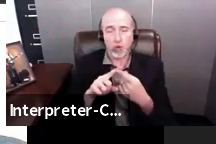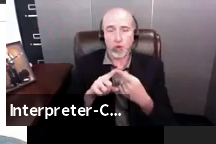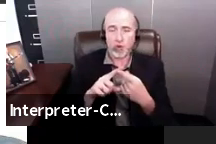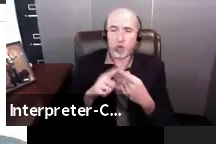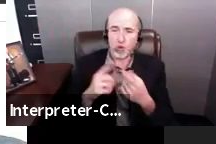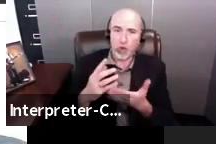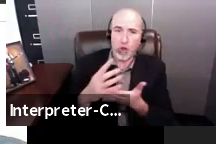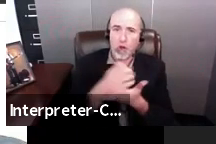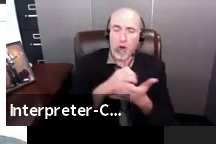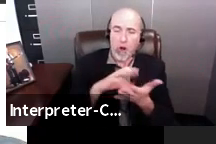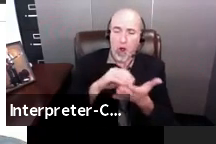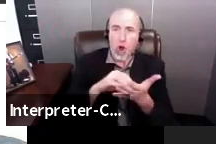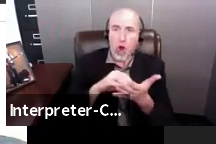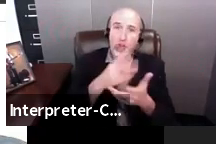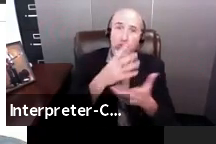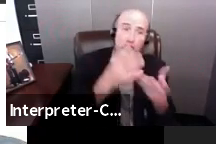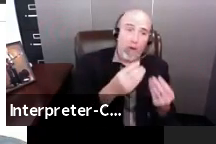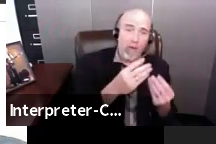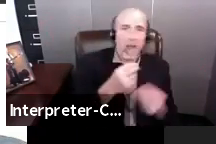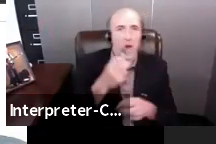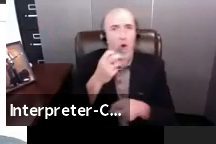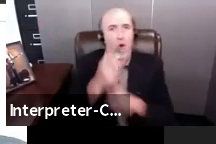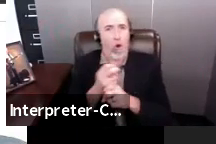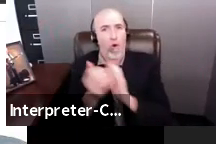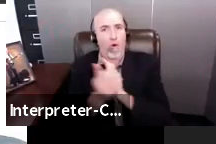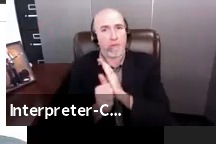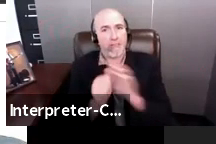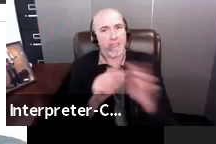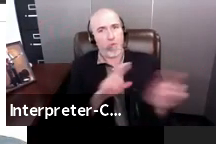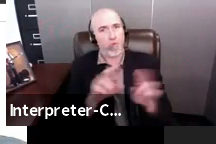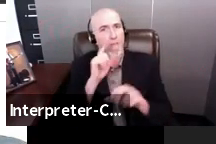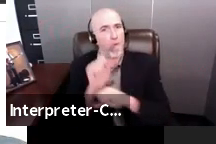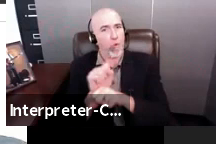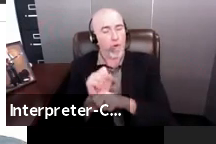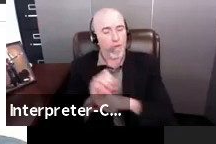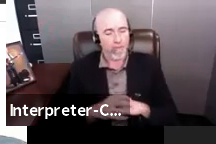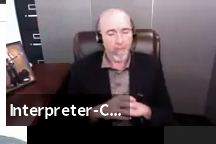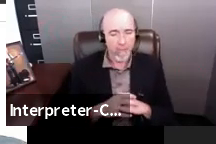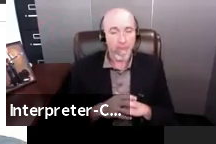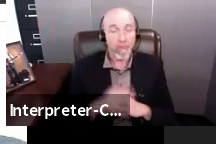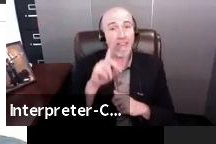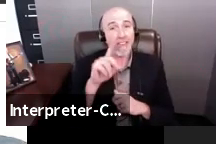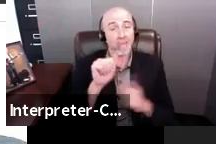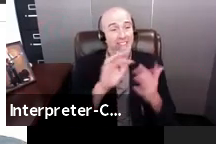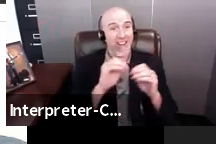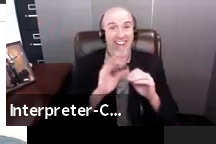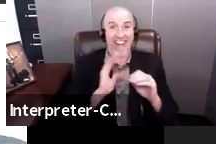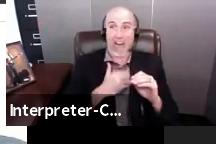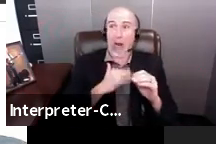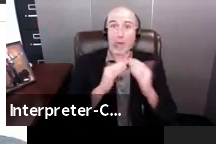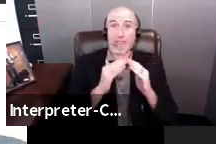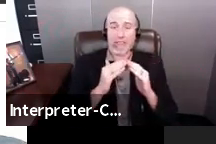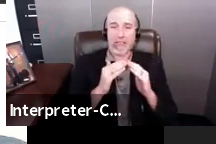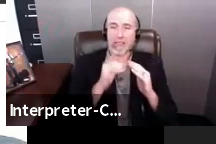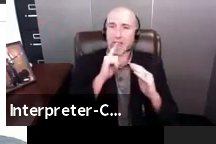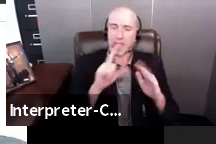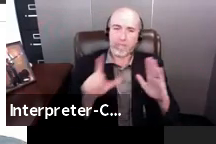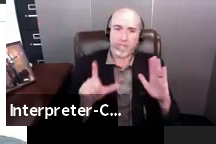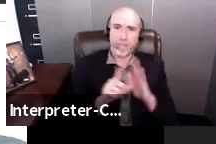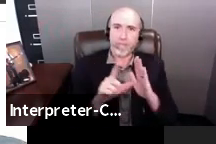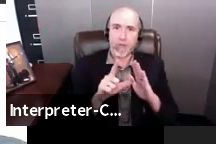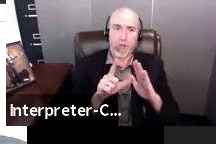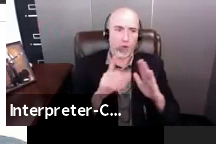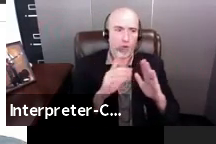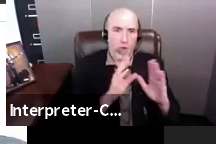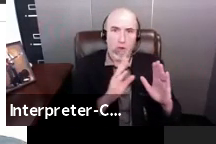and hard skills for work. The disability network in our city is quick to organize itself when issues